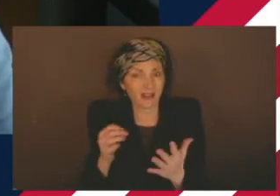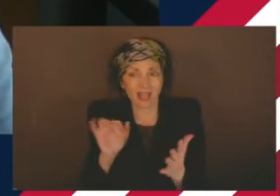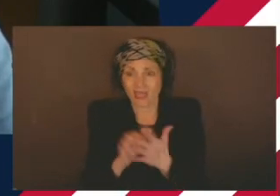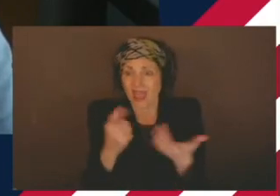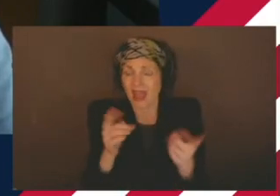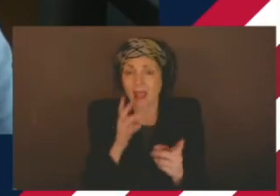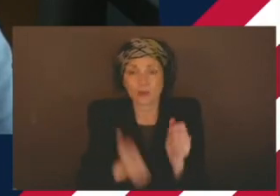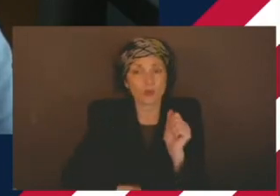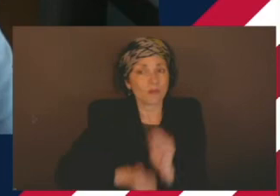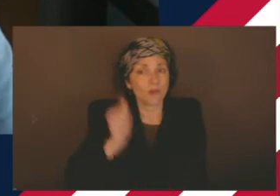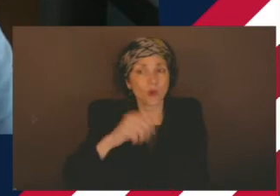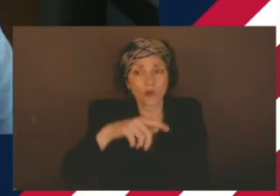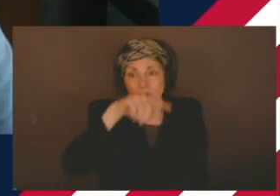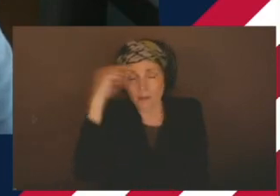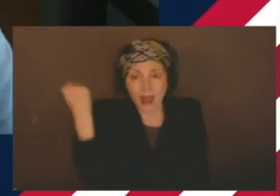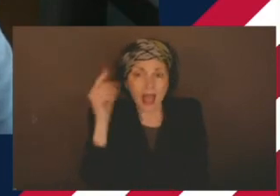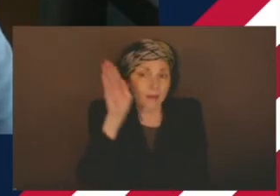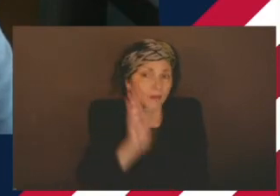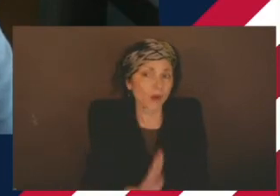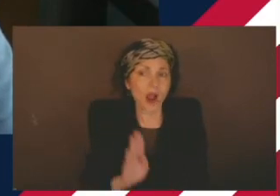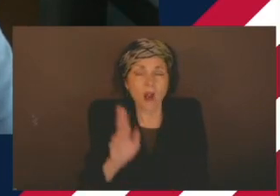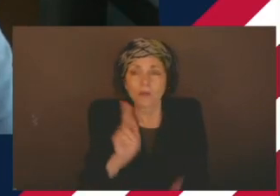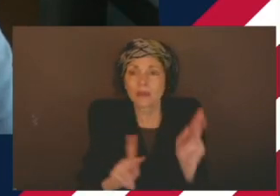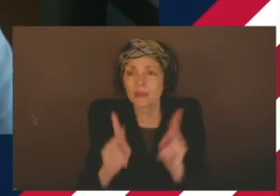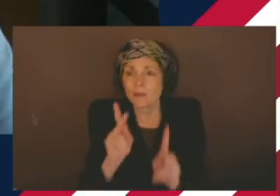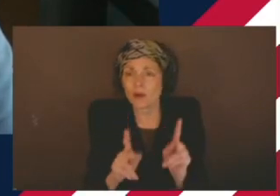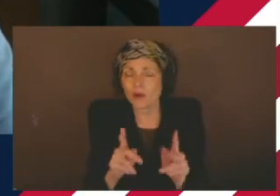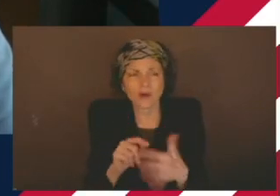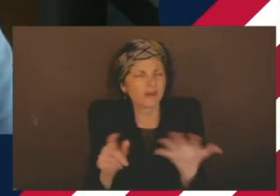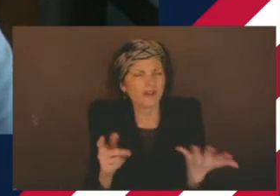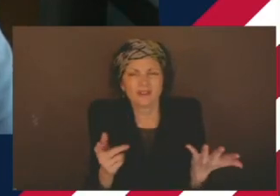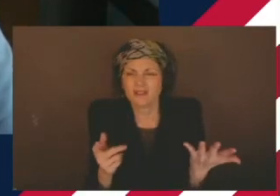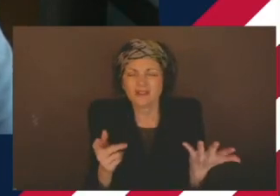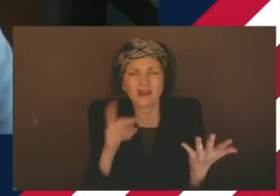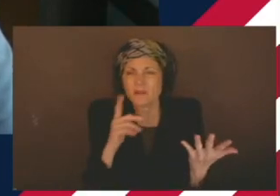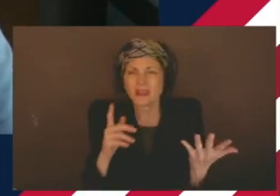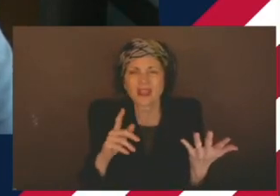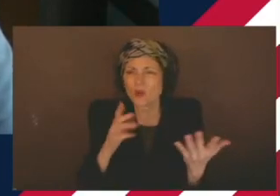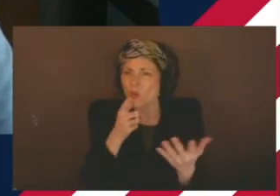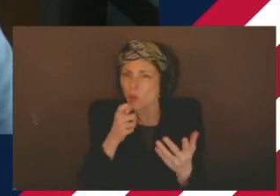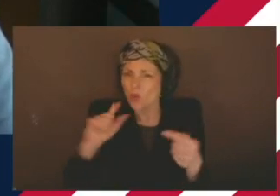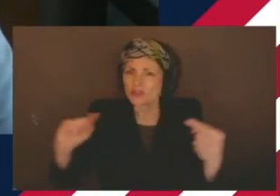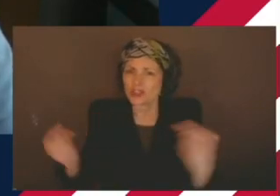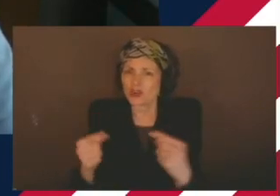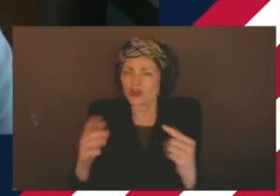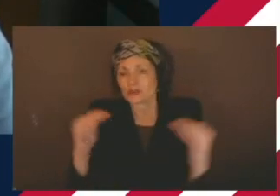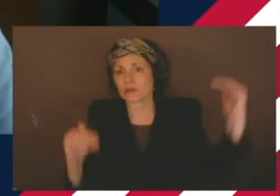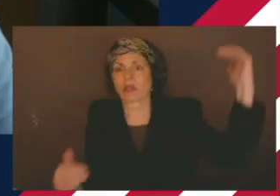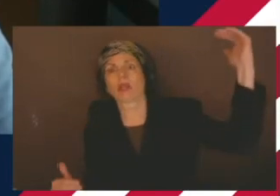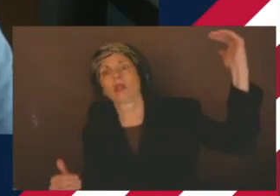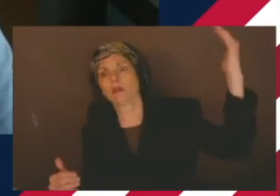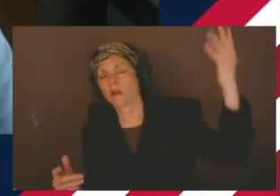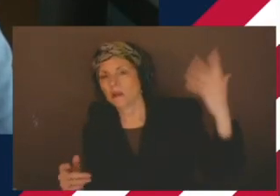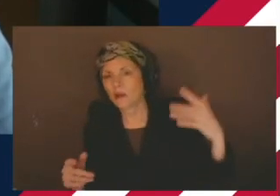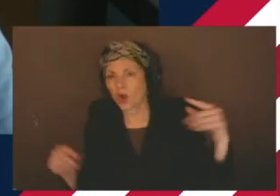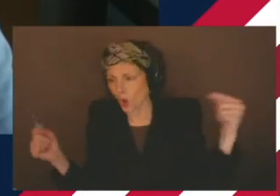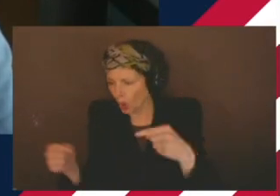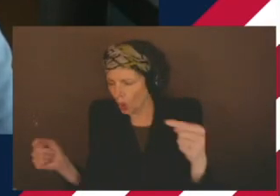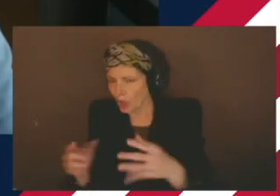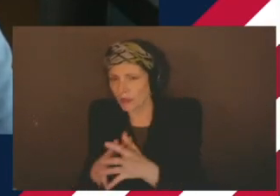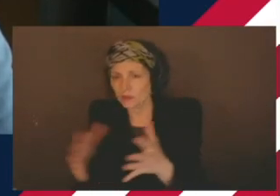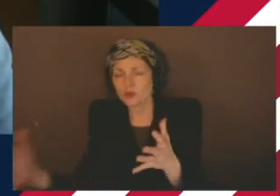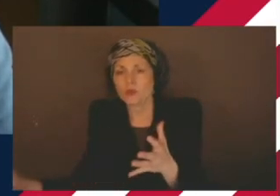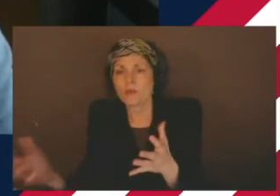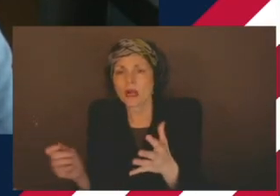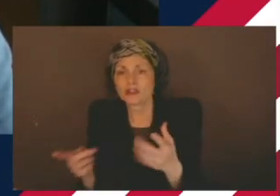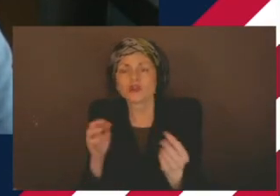less resourced communities bear a vastly disproportionate harm from polluting industries. We should direct 40% of climate and environmental investments to